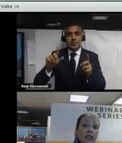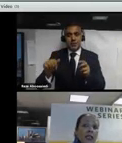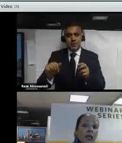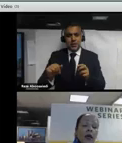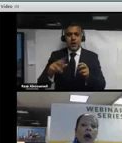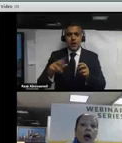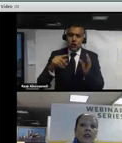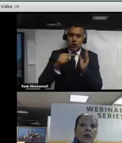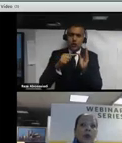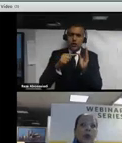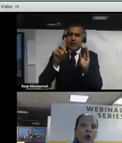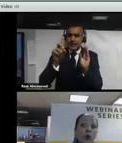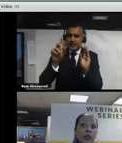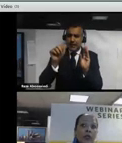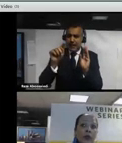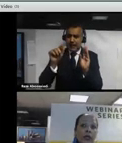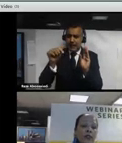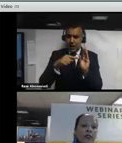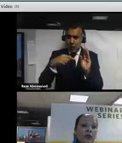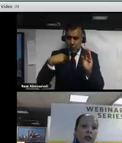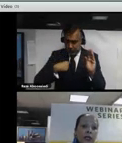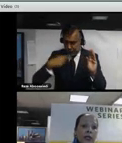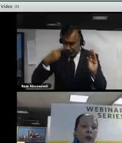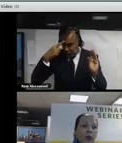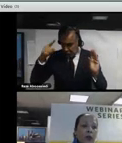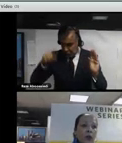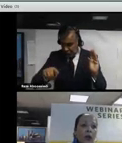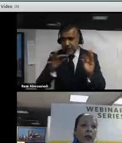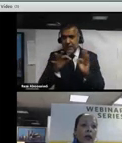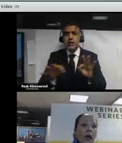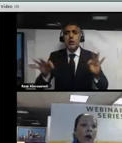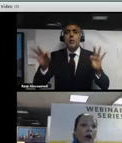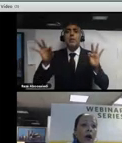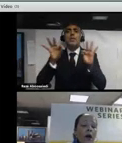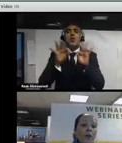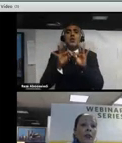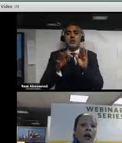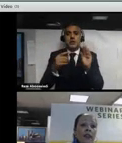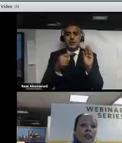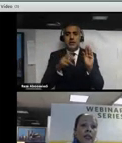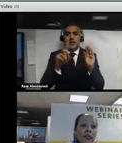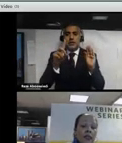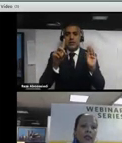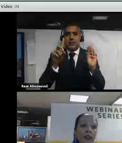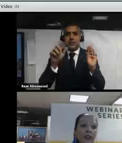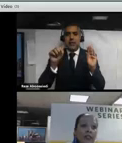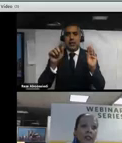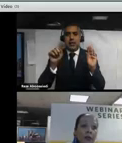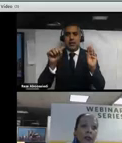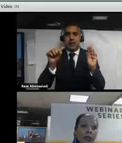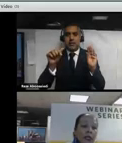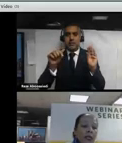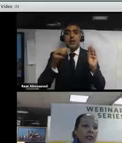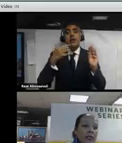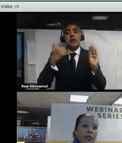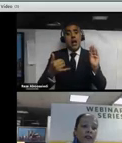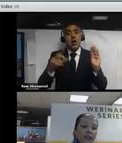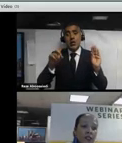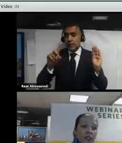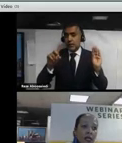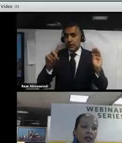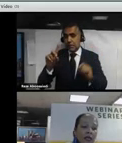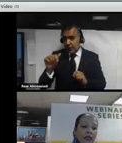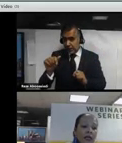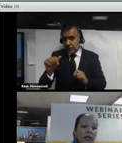issue of data, I think we all would agree, is a really important one. I think in the area of disability, it's safe